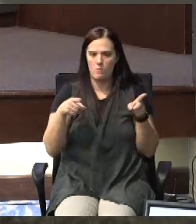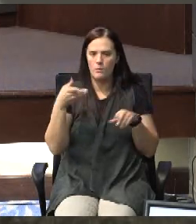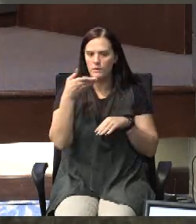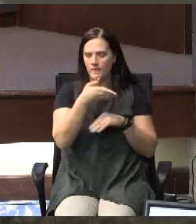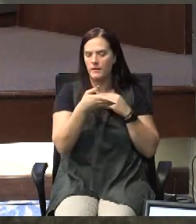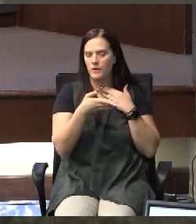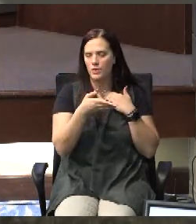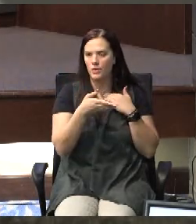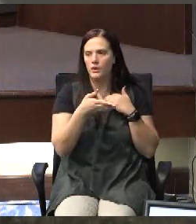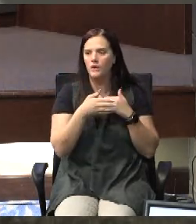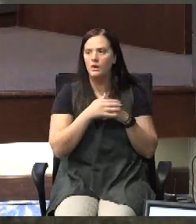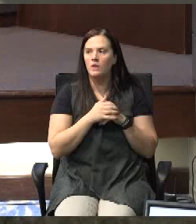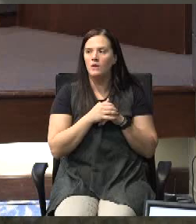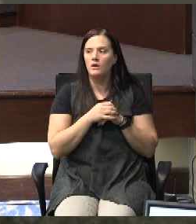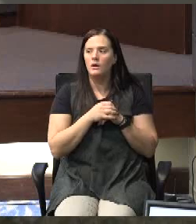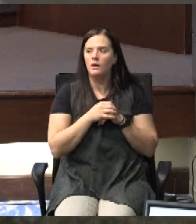there.